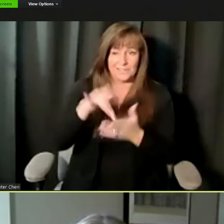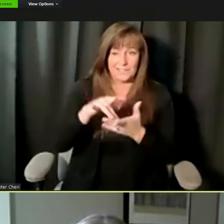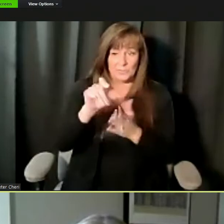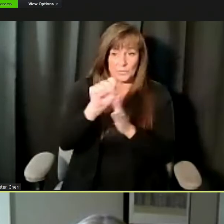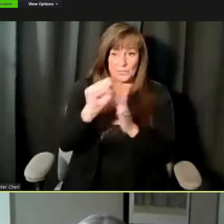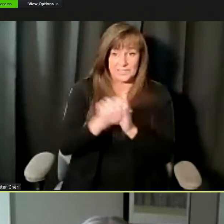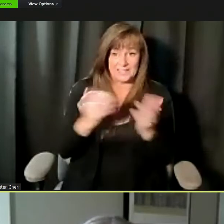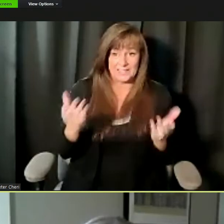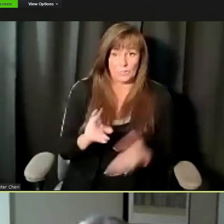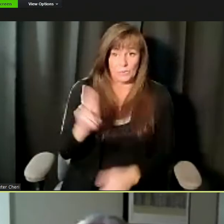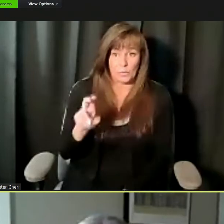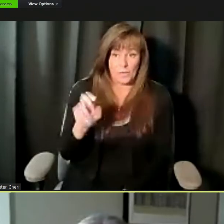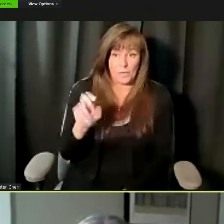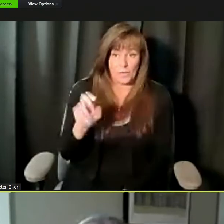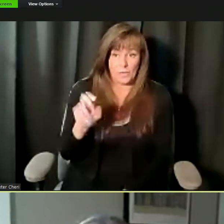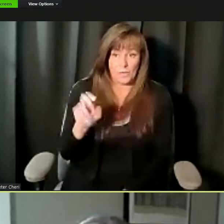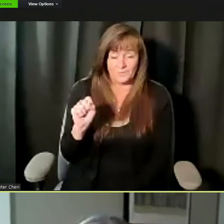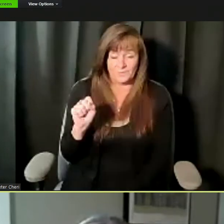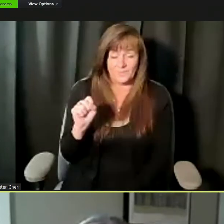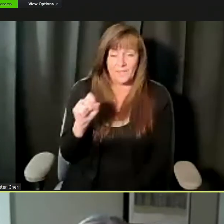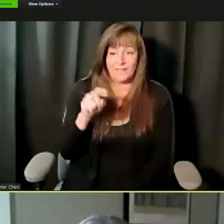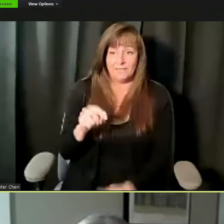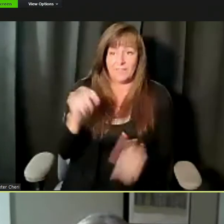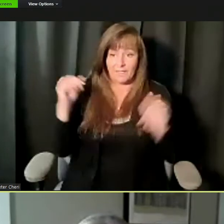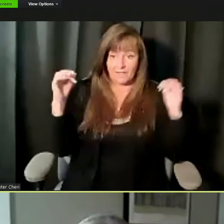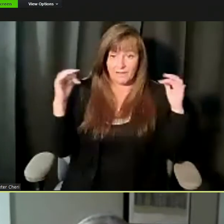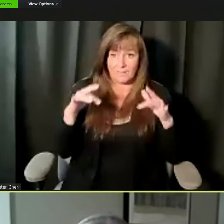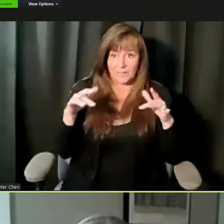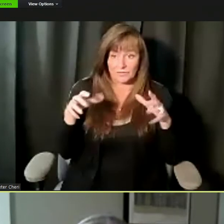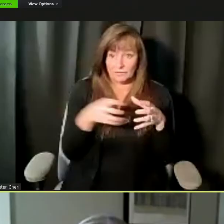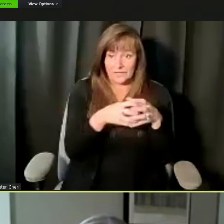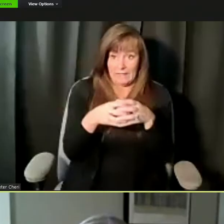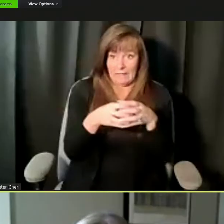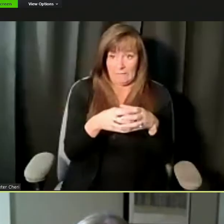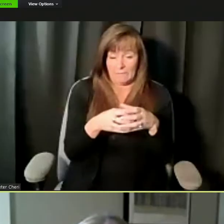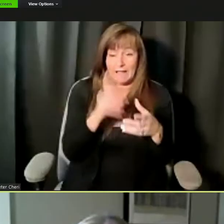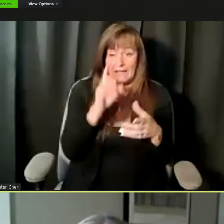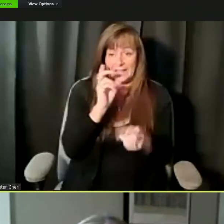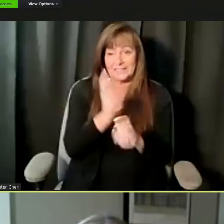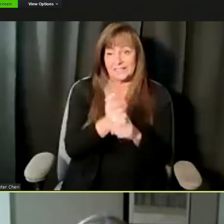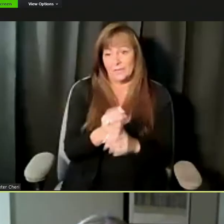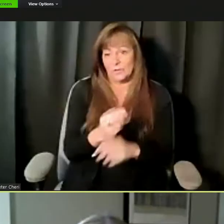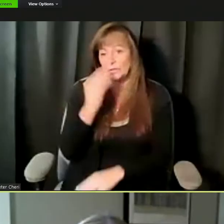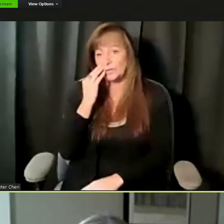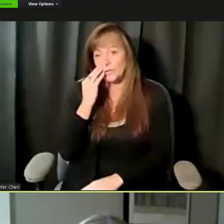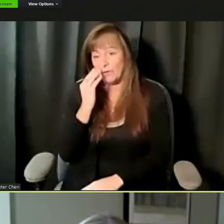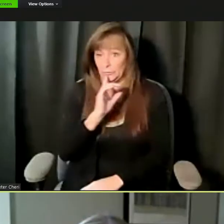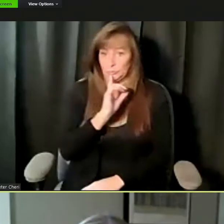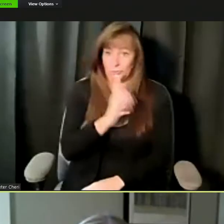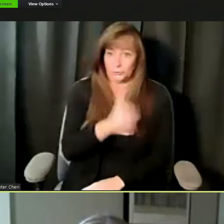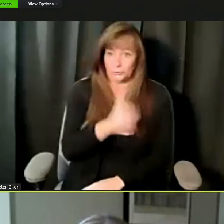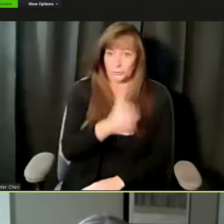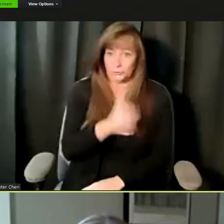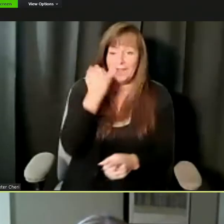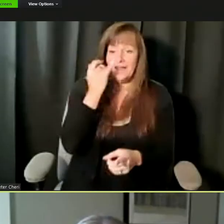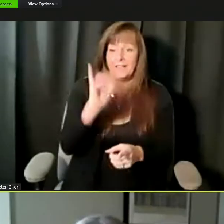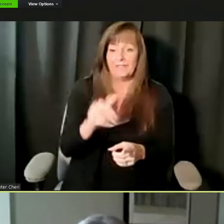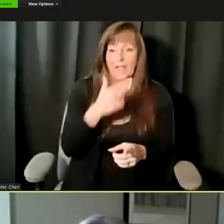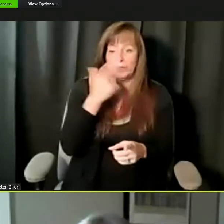US. They clustered together, and it's difficult, I think, to know with certainty if that was because